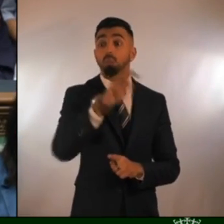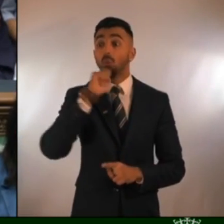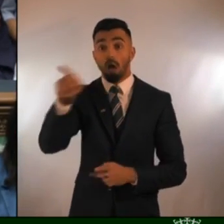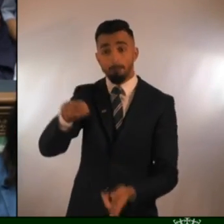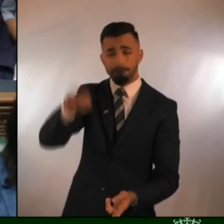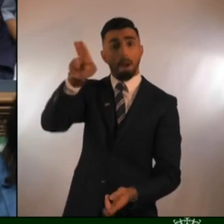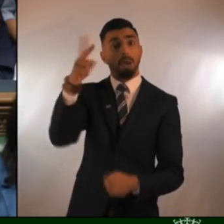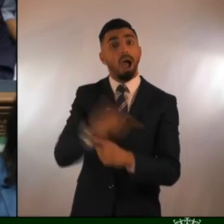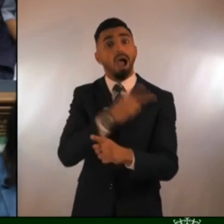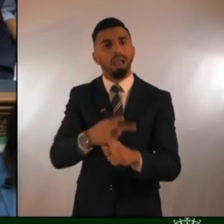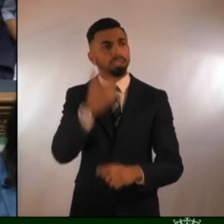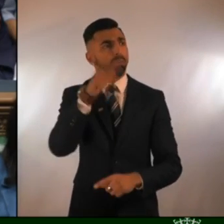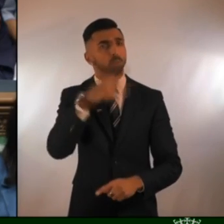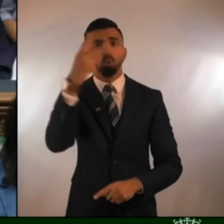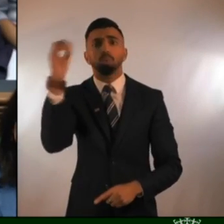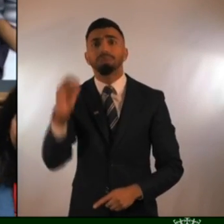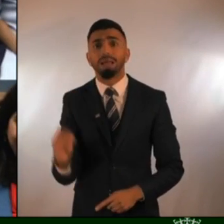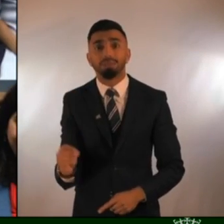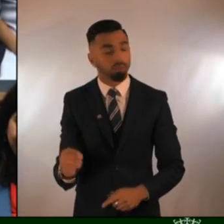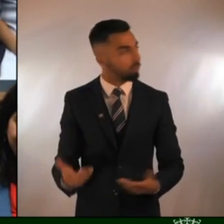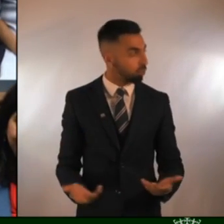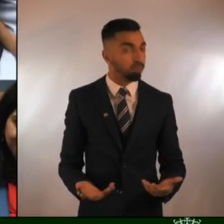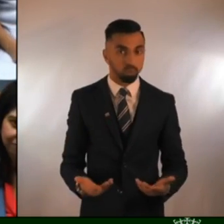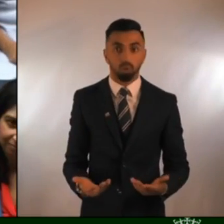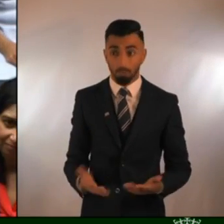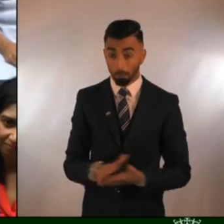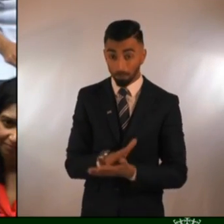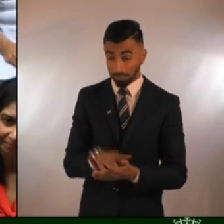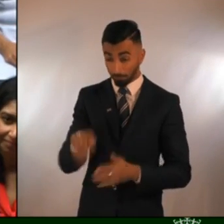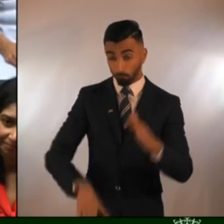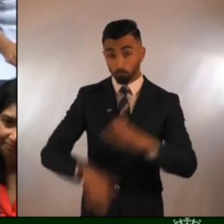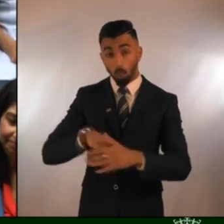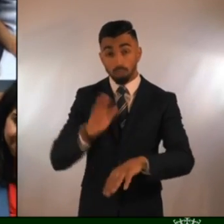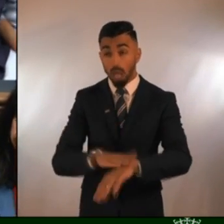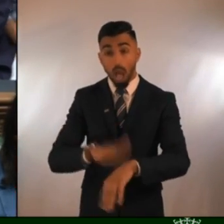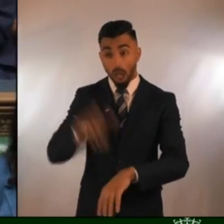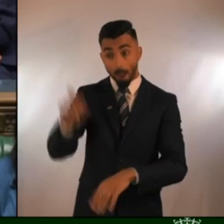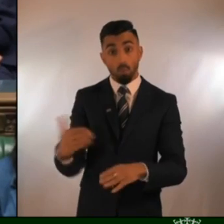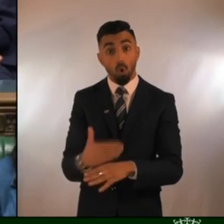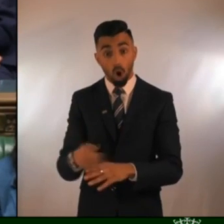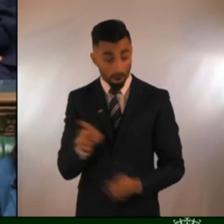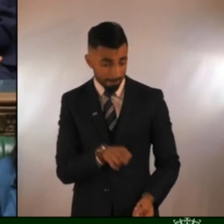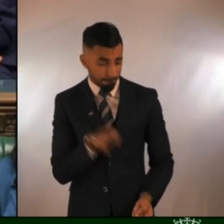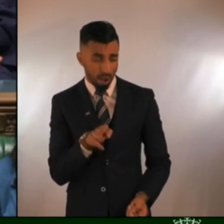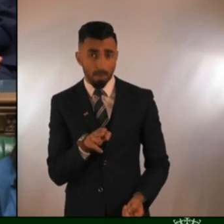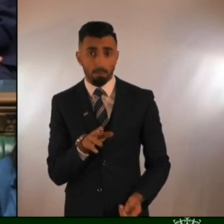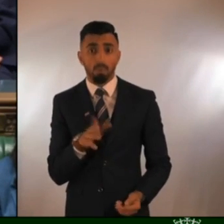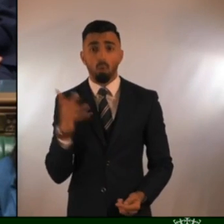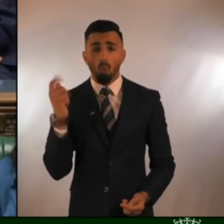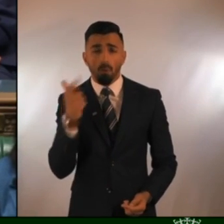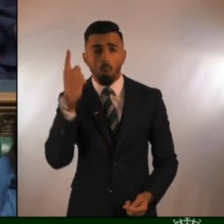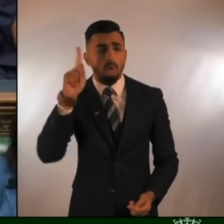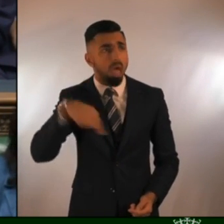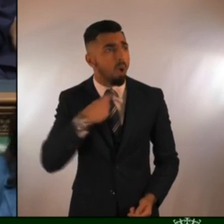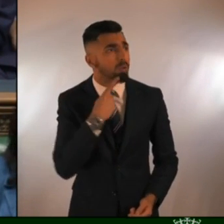6.2%. For a full-time worker, that's a pay rise of almost £1,000. That is the biggest cash increase